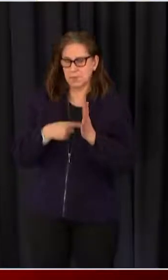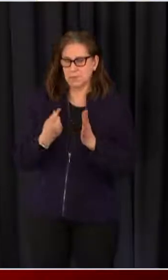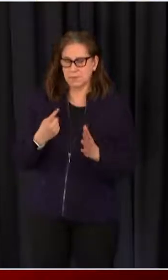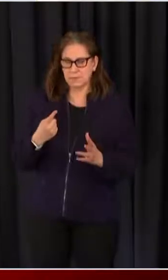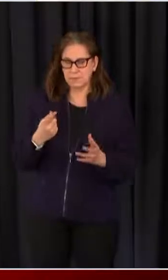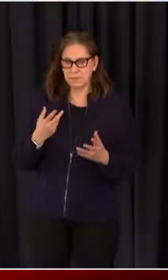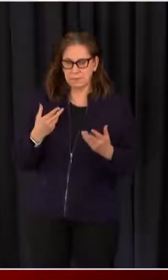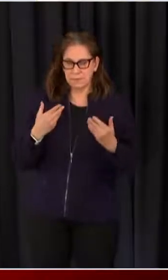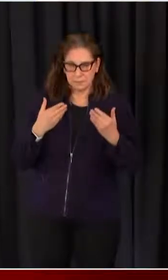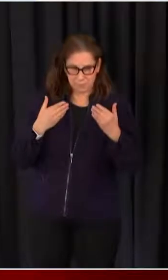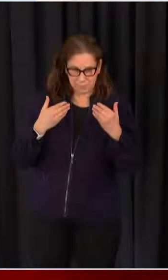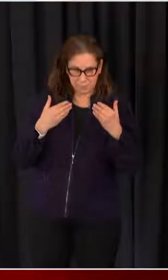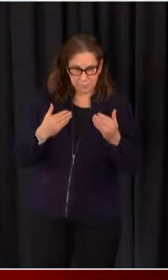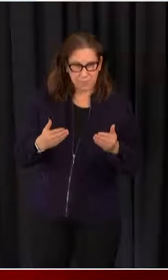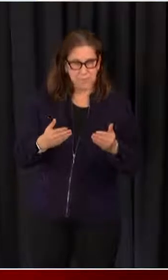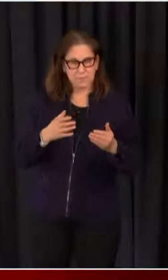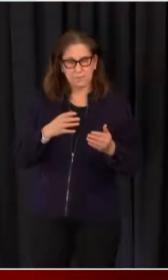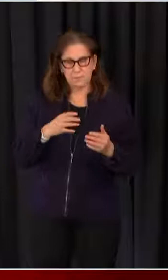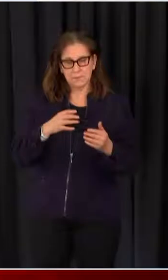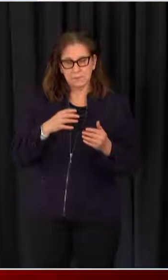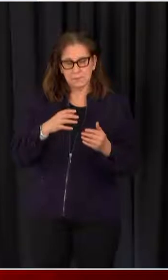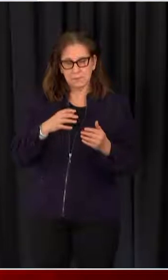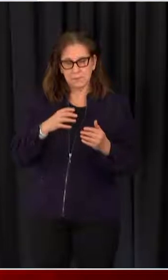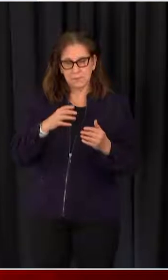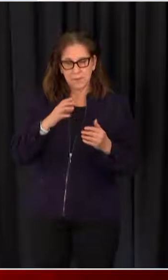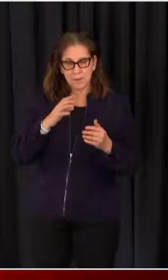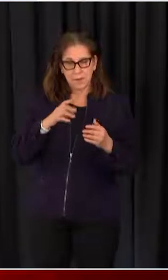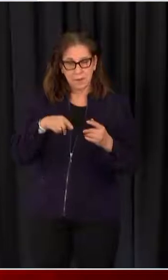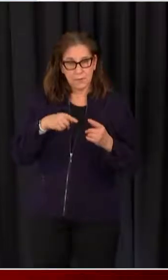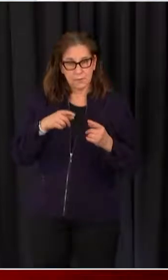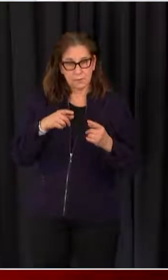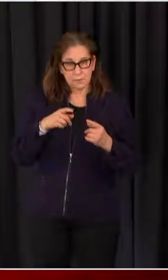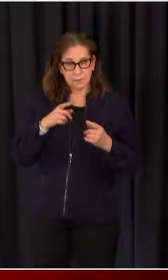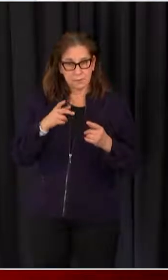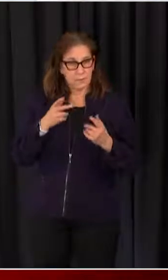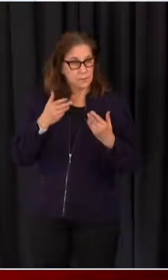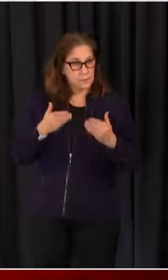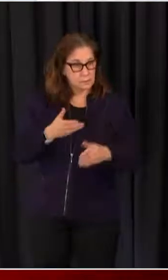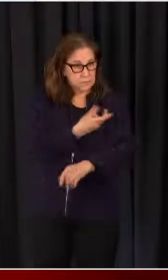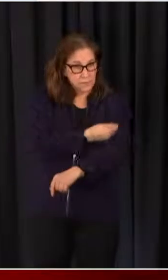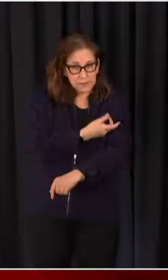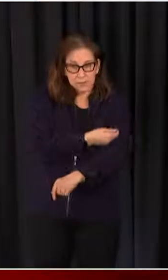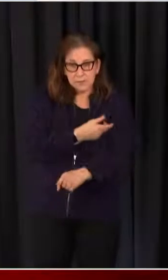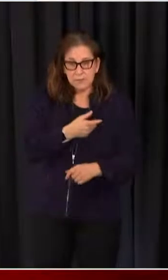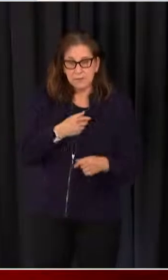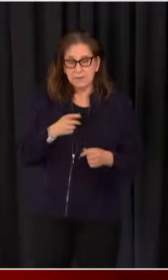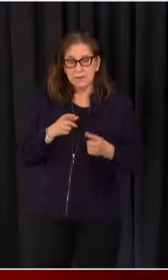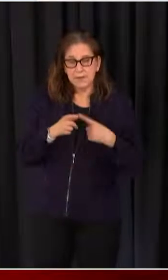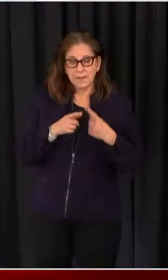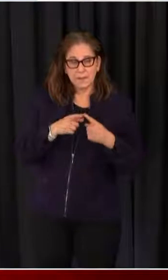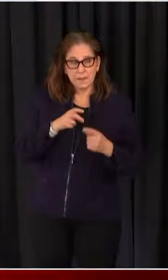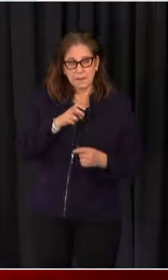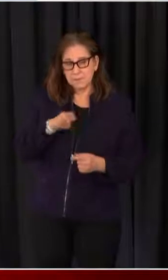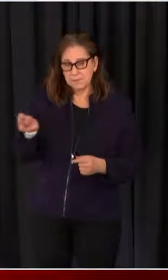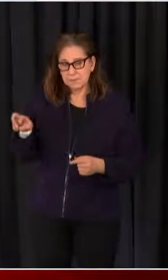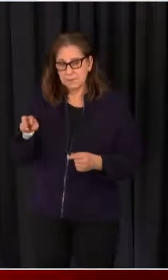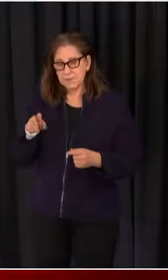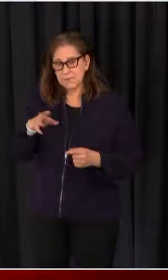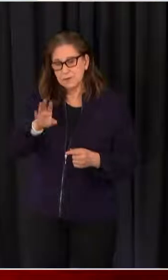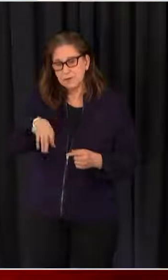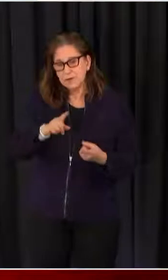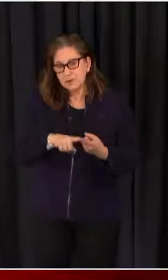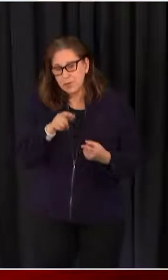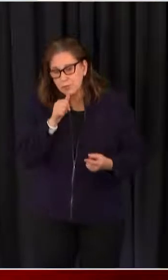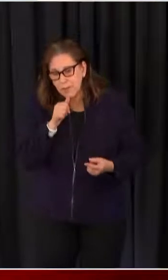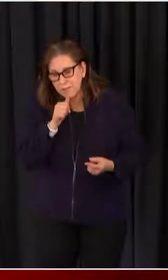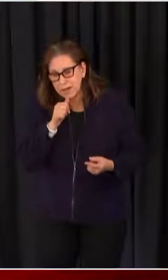goes live next week, people will have, until we're done vaccinating or transitioning this initiative to the private sector, the